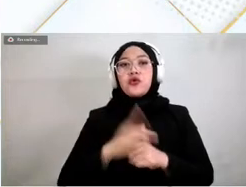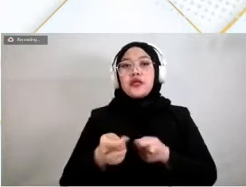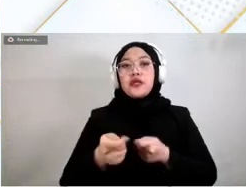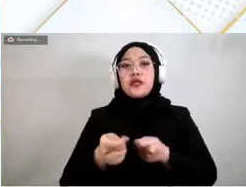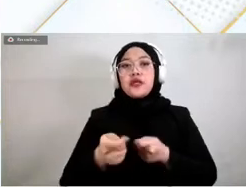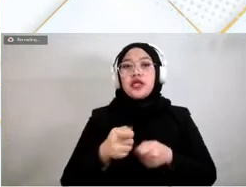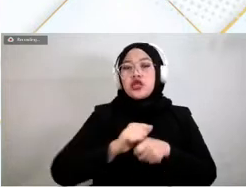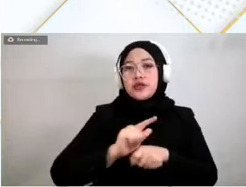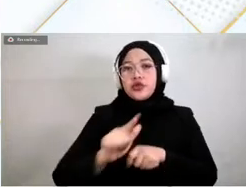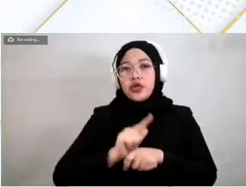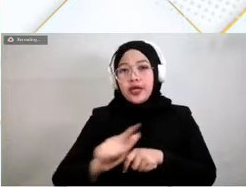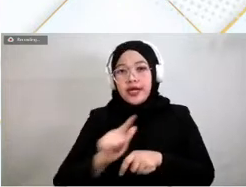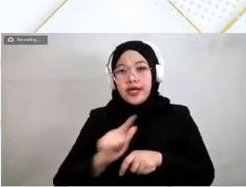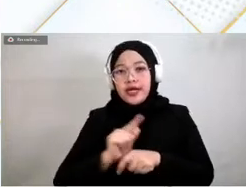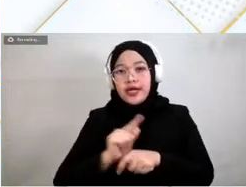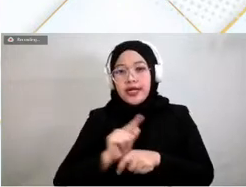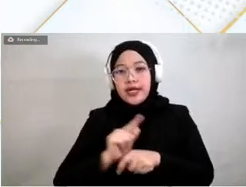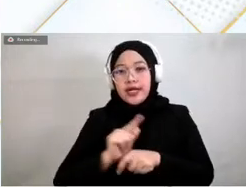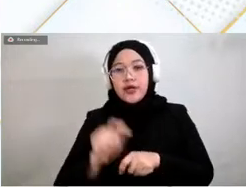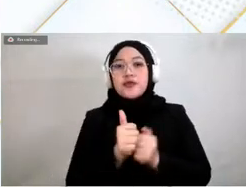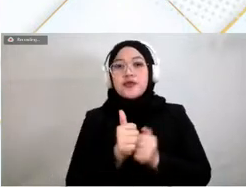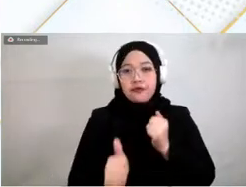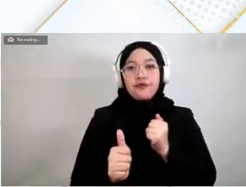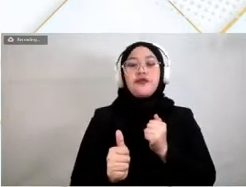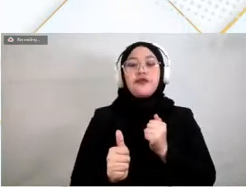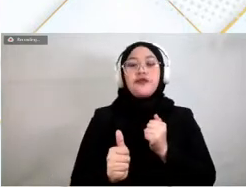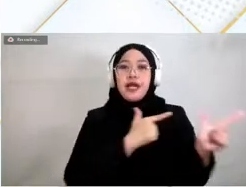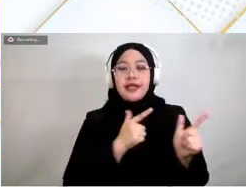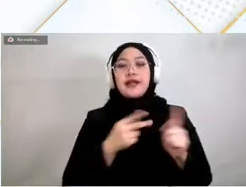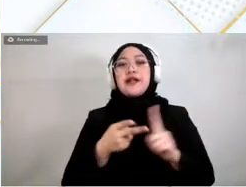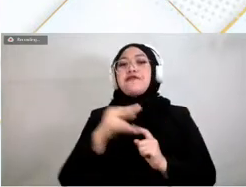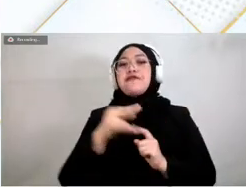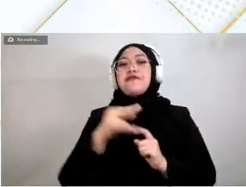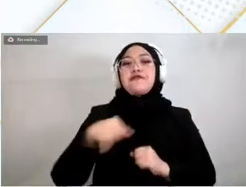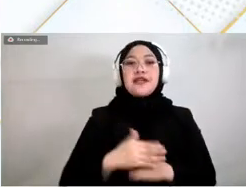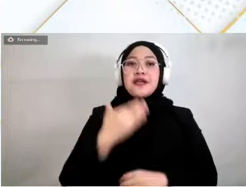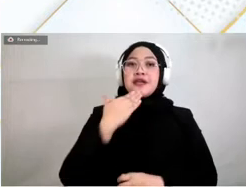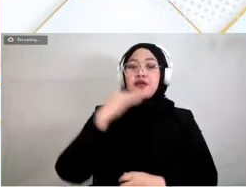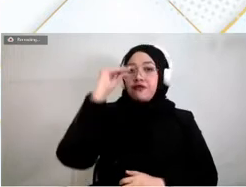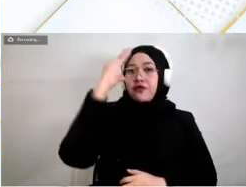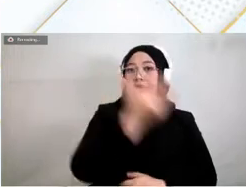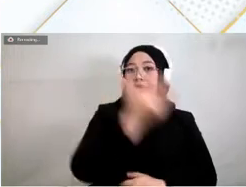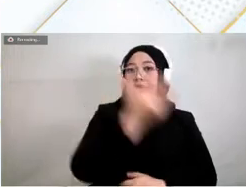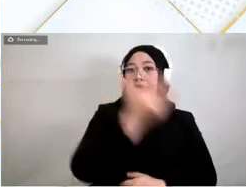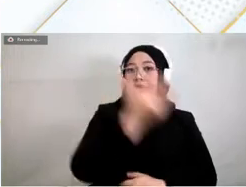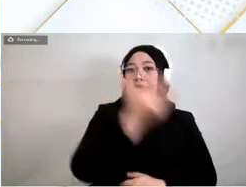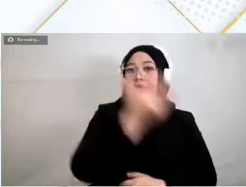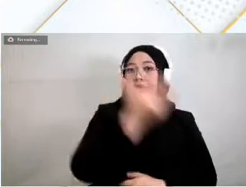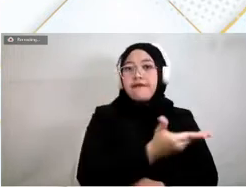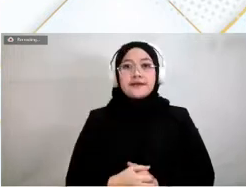Directorate Peace Support Operations in the Fiji Military Forces. Good morning, everyone. Good morning, Your Excellency.